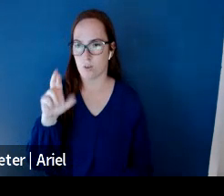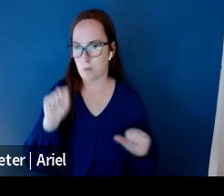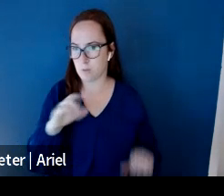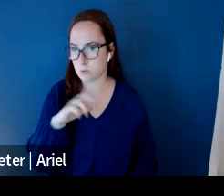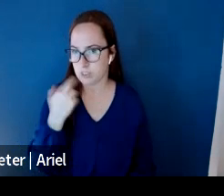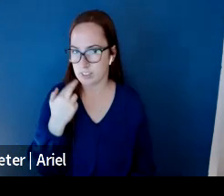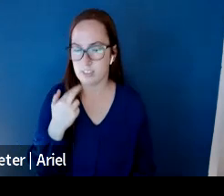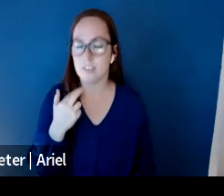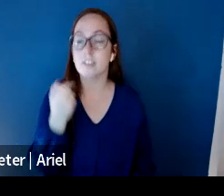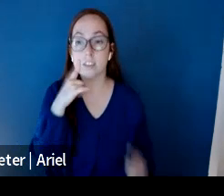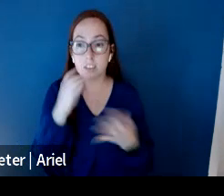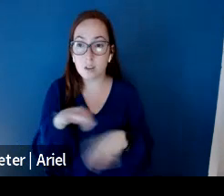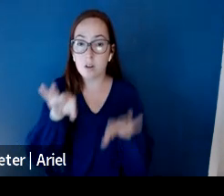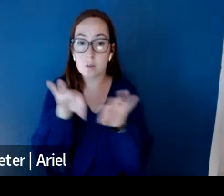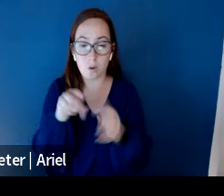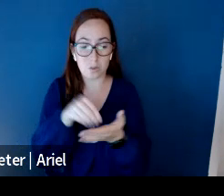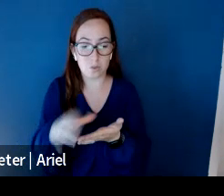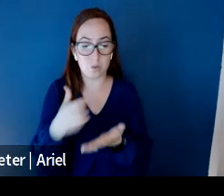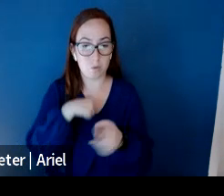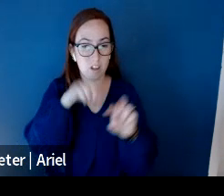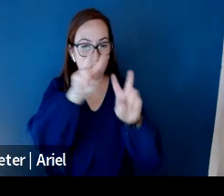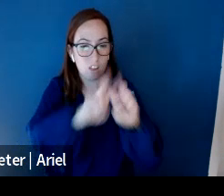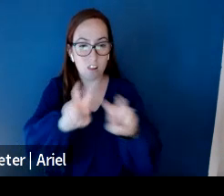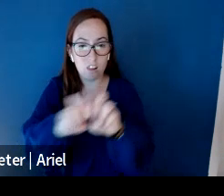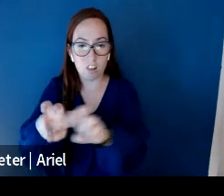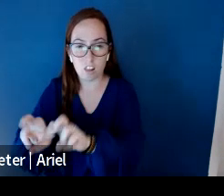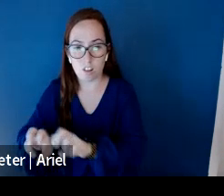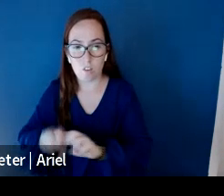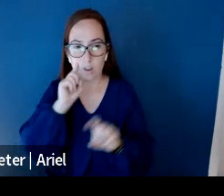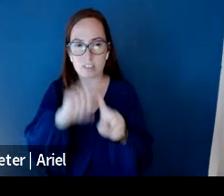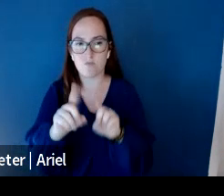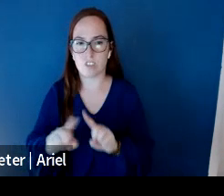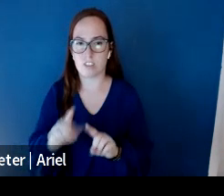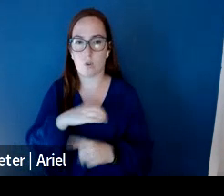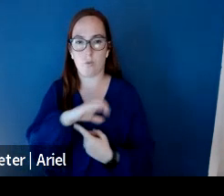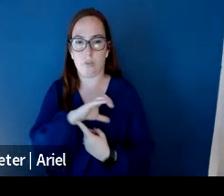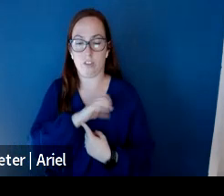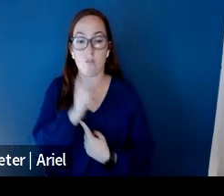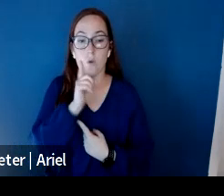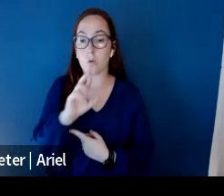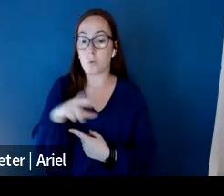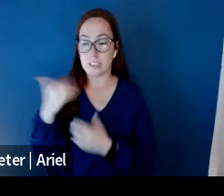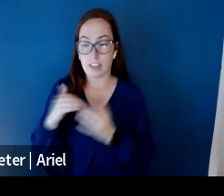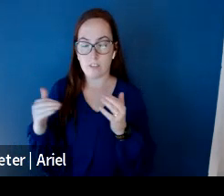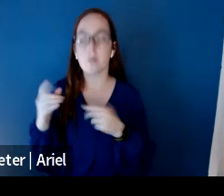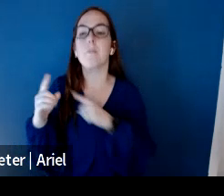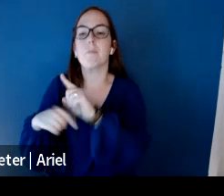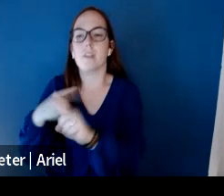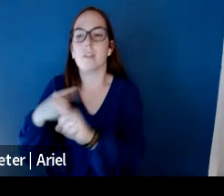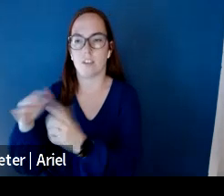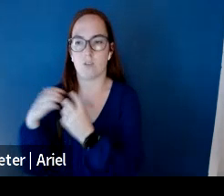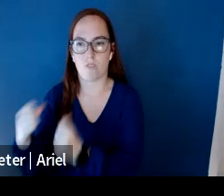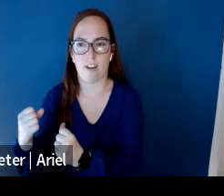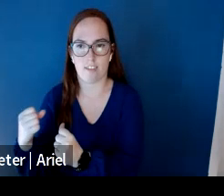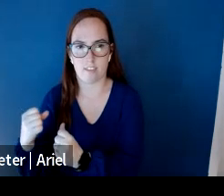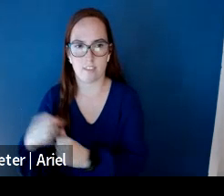students in terms of these characteristics to include not just risk level, but of course their strengths.